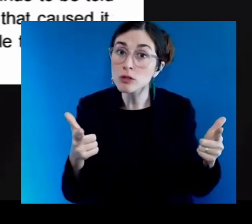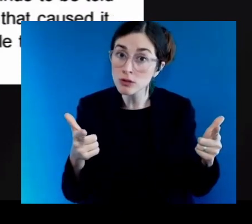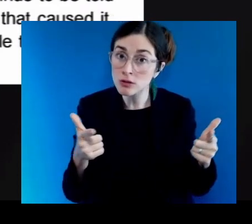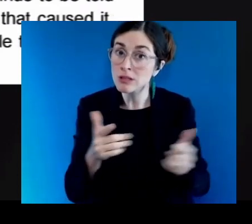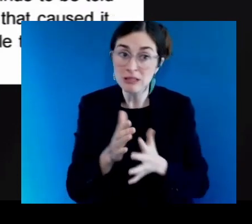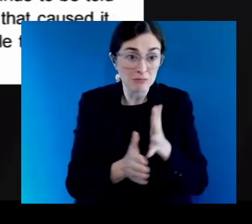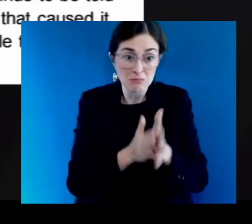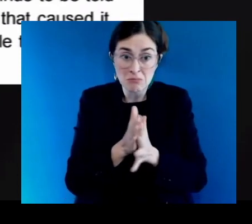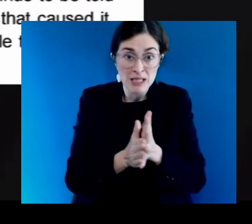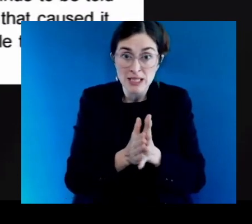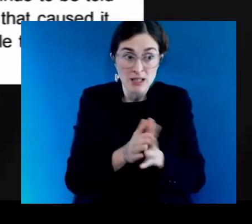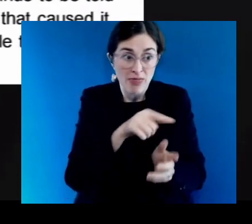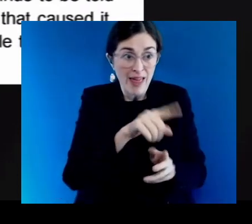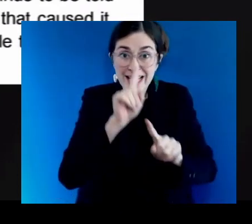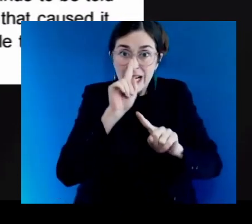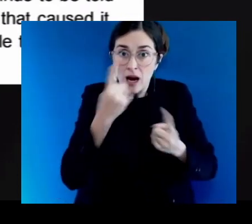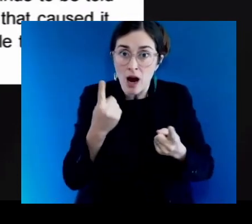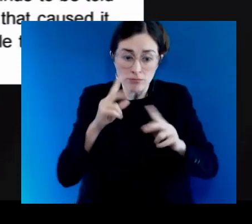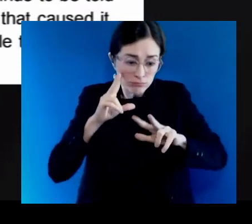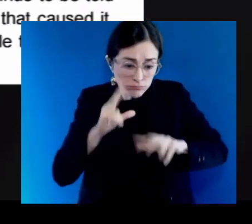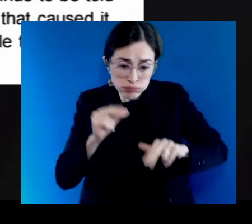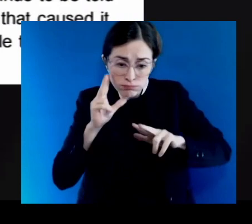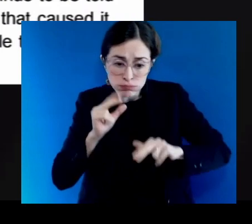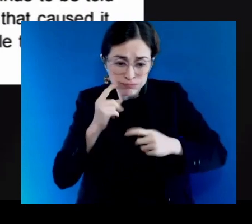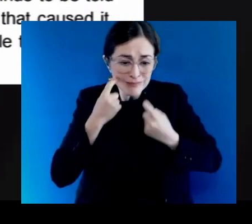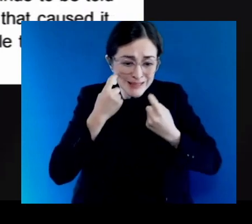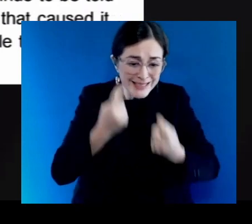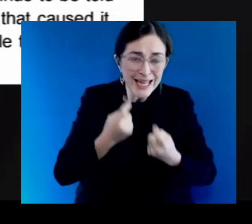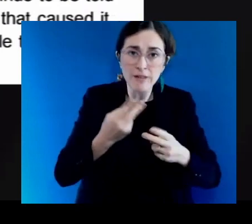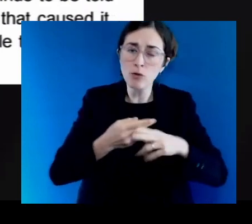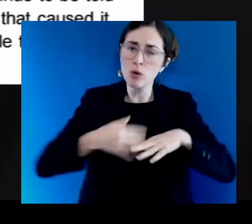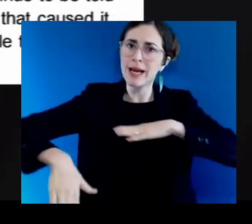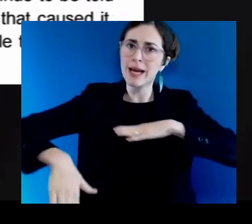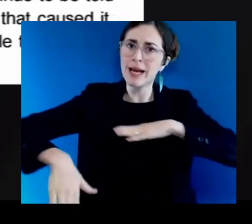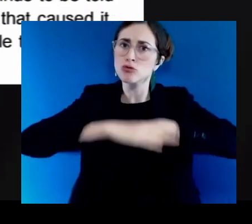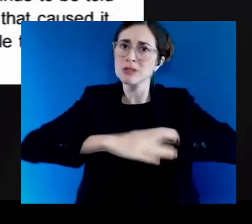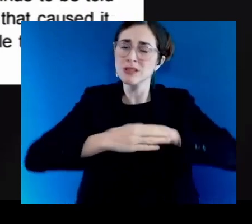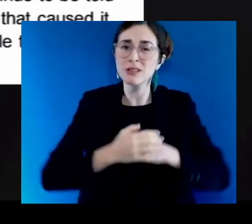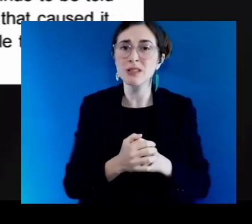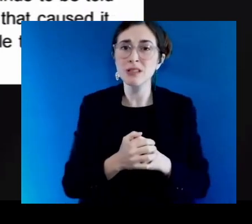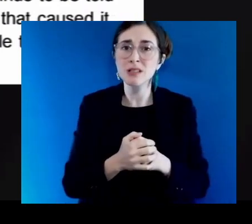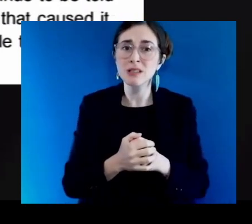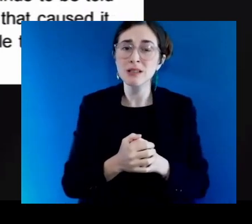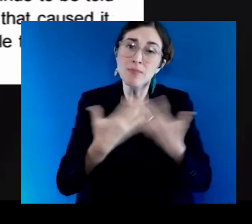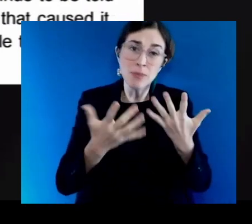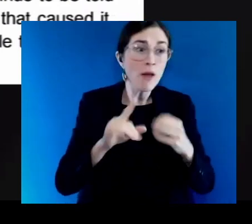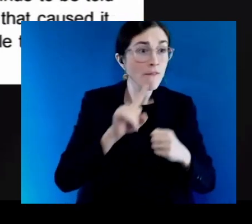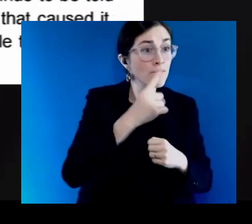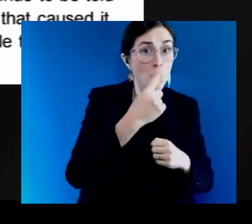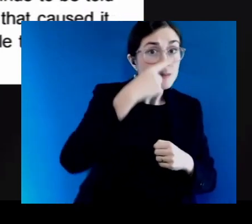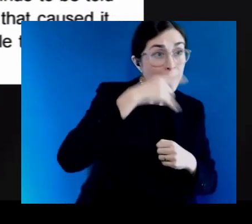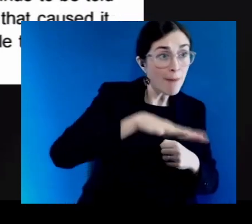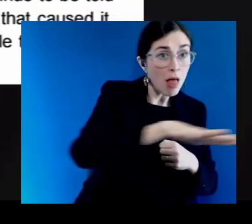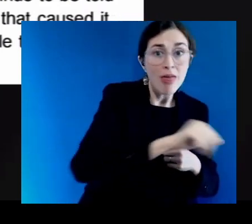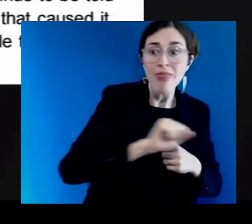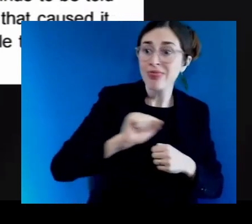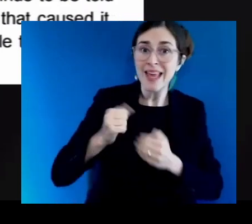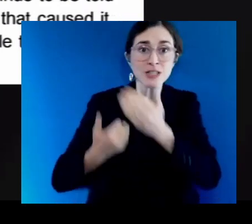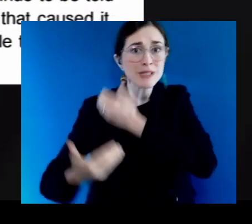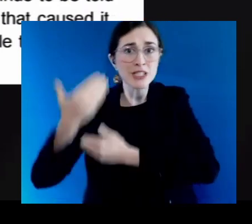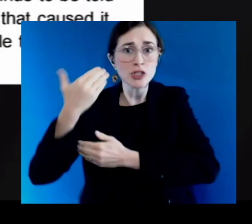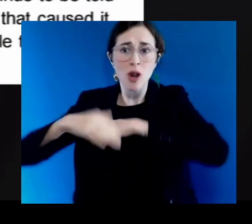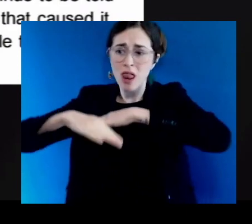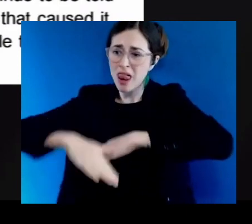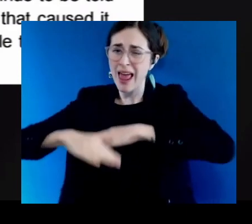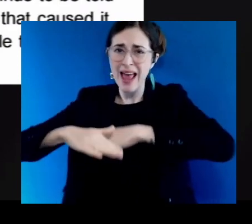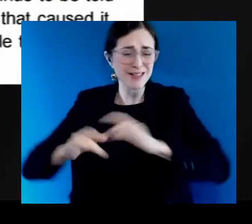with and care for country. It has also upset the important balances between First Peoples and their traditional country.